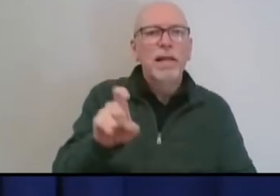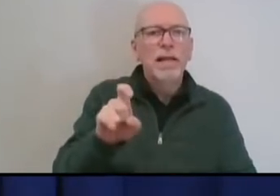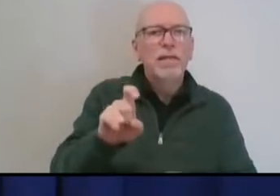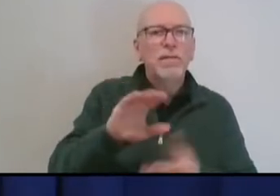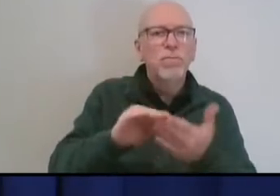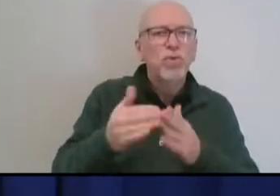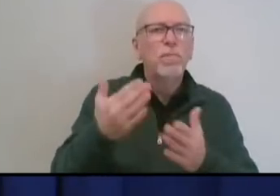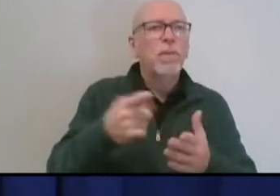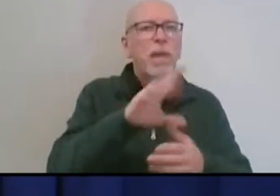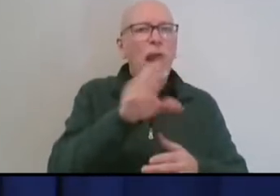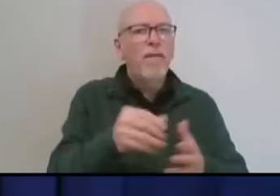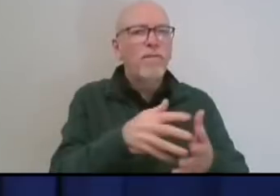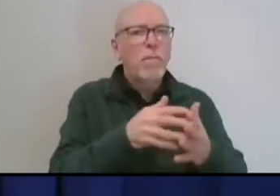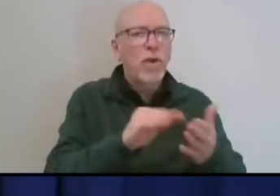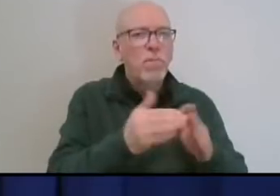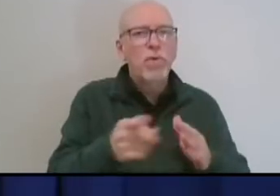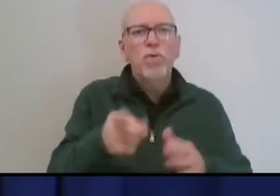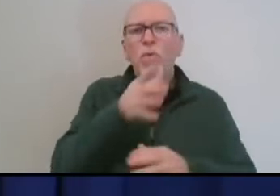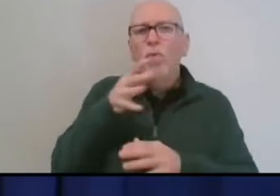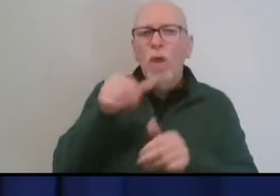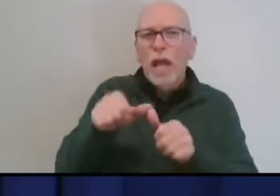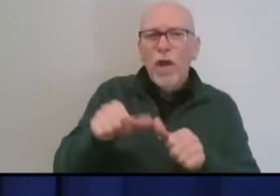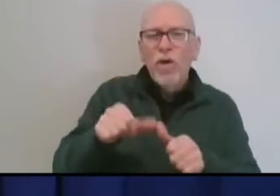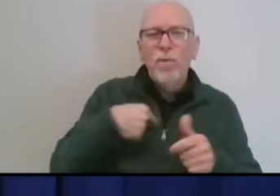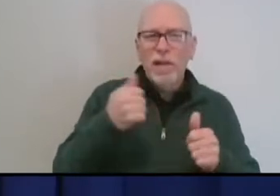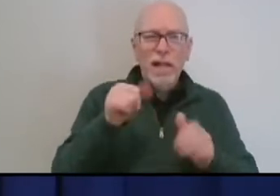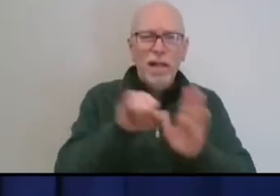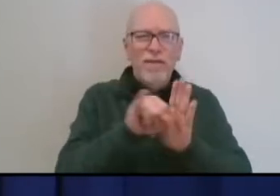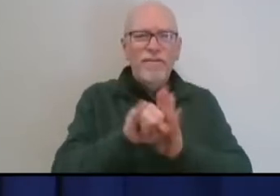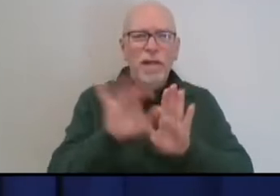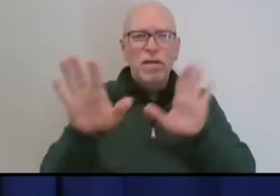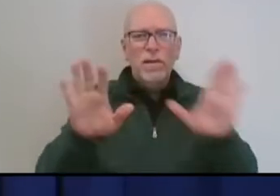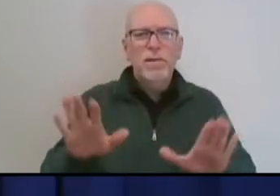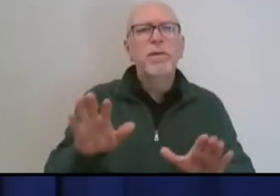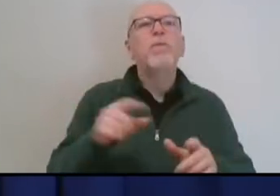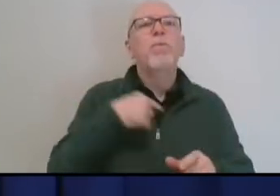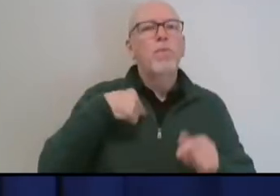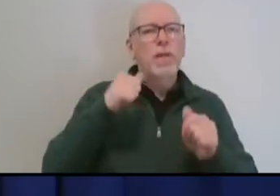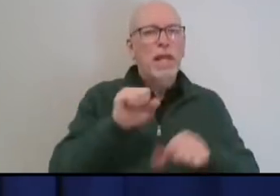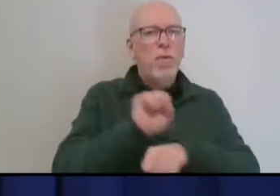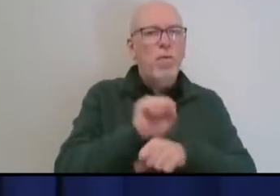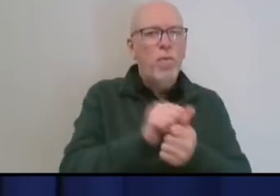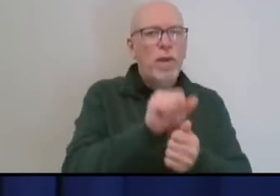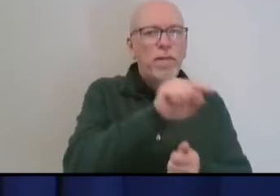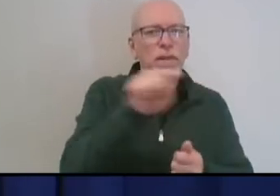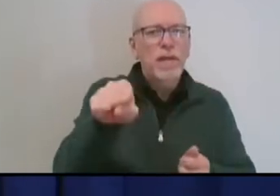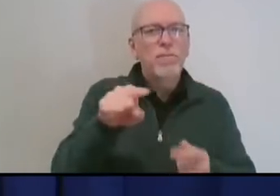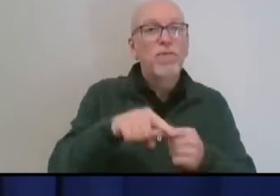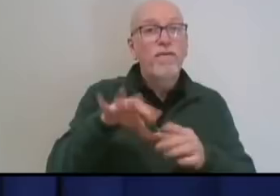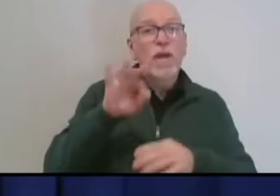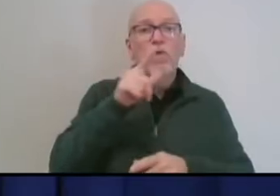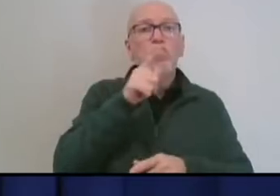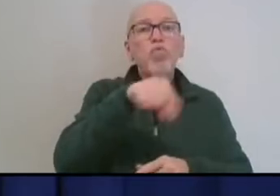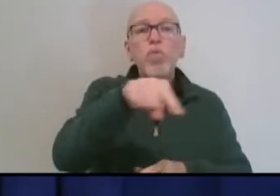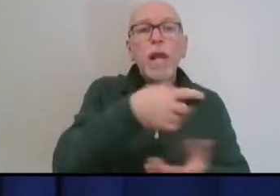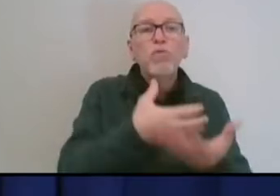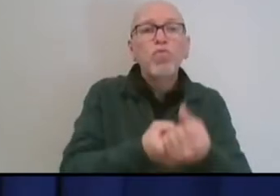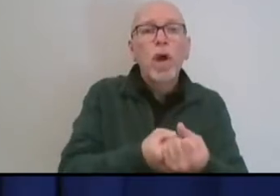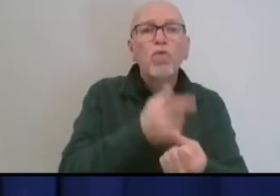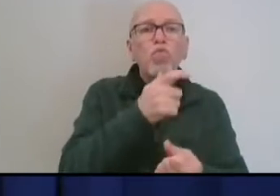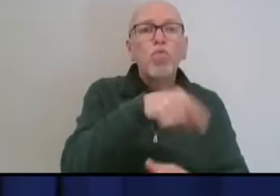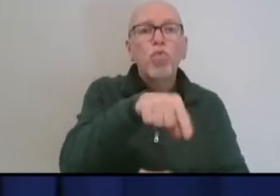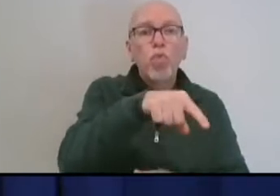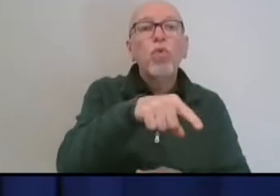American community, maybe that is a rural area. And then we're working within our communities to get trusted leaders within that community who have